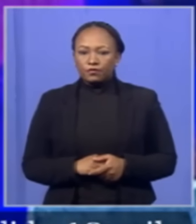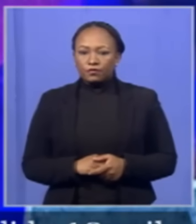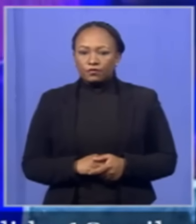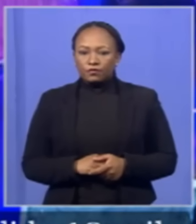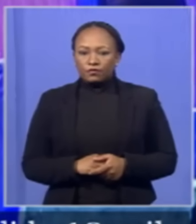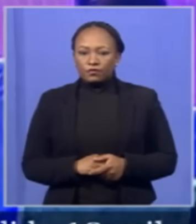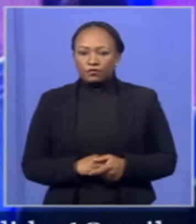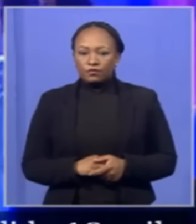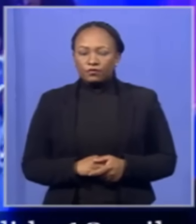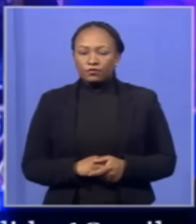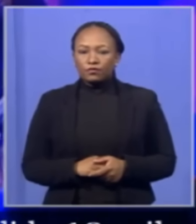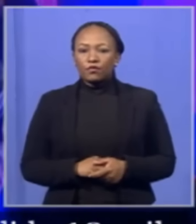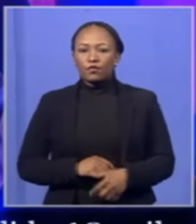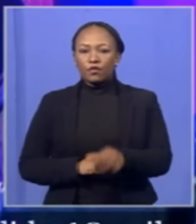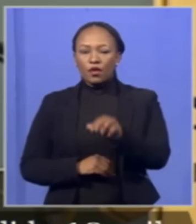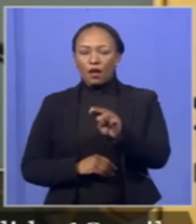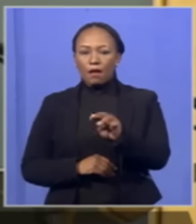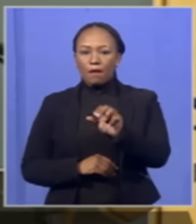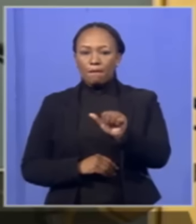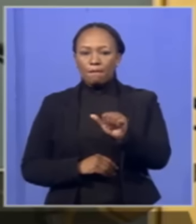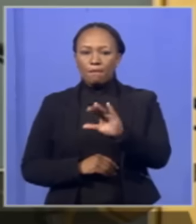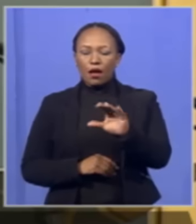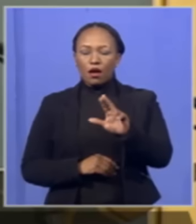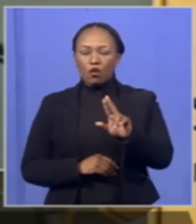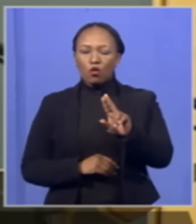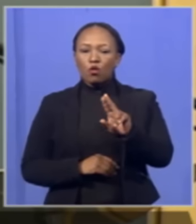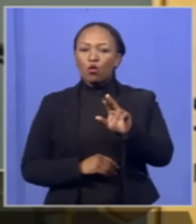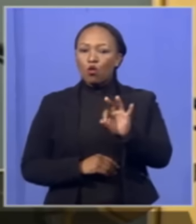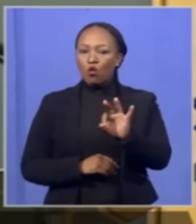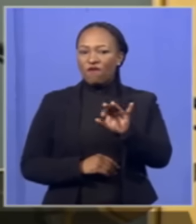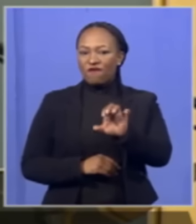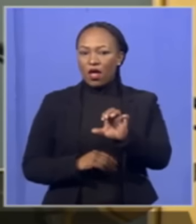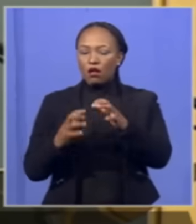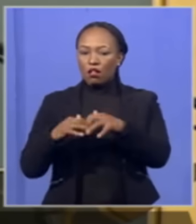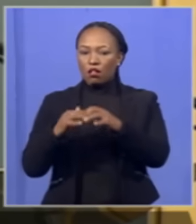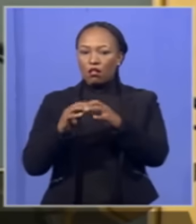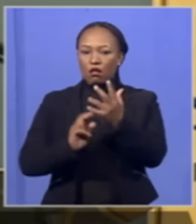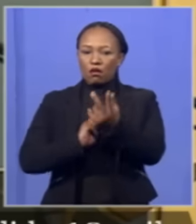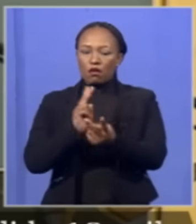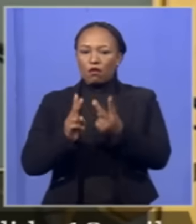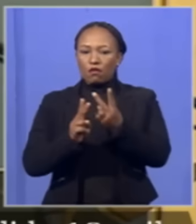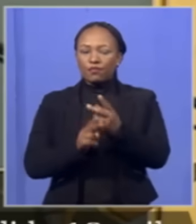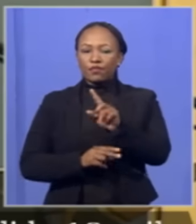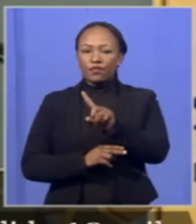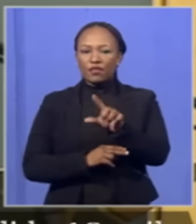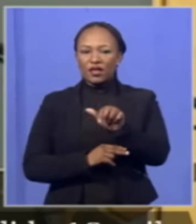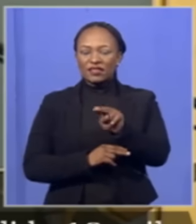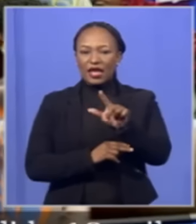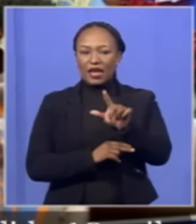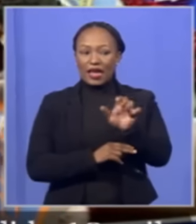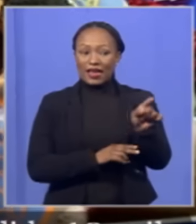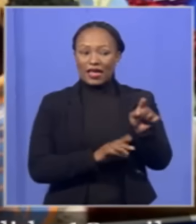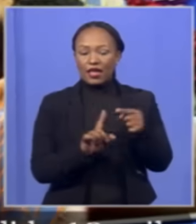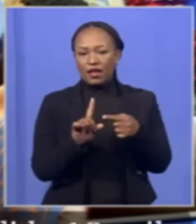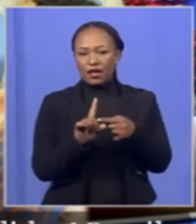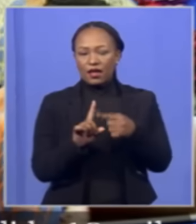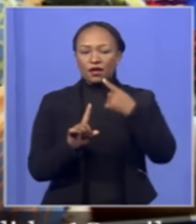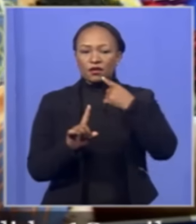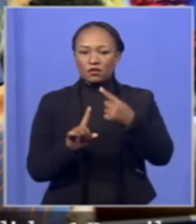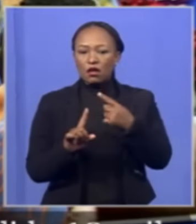Makhufe e tsusuluditswe mme mokhuduthamaga wa tsa metshameko, botaki le setso Zanele Sifuba a re Makhufe e tla boa